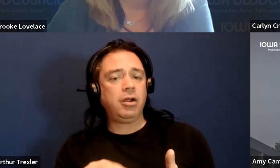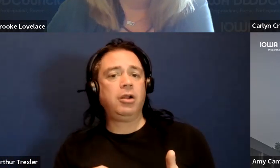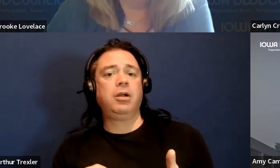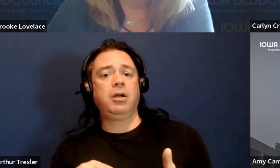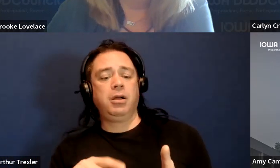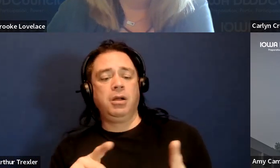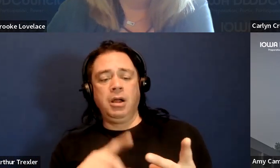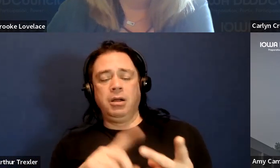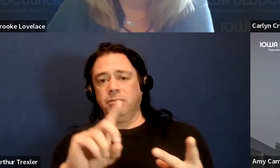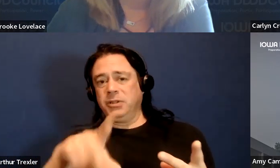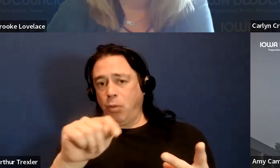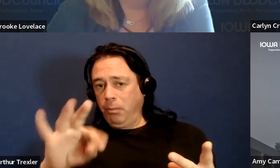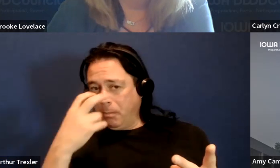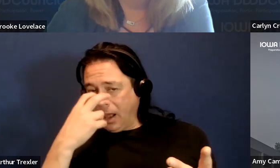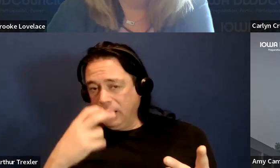rehabilitation, the Department of the Blind,